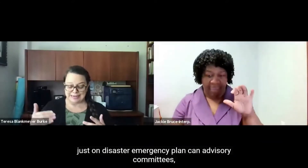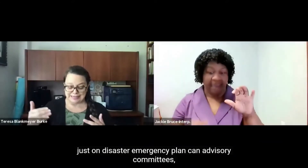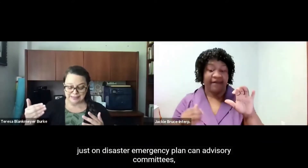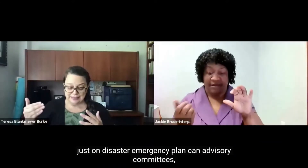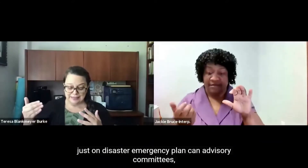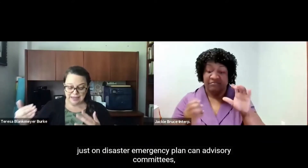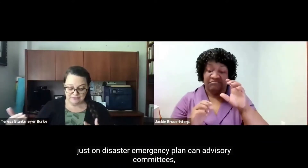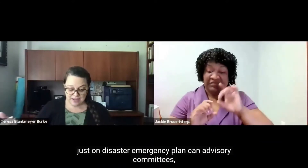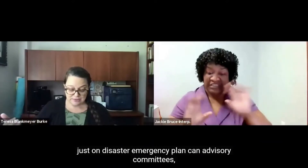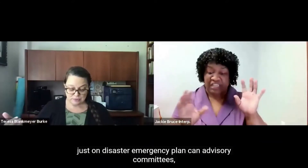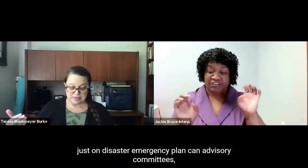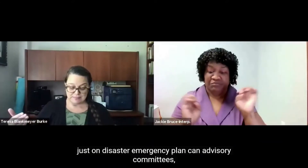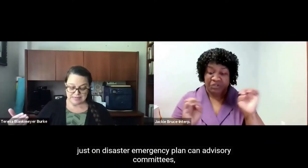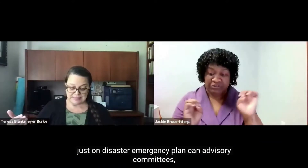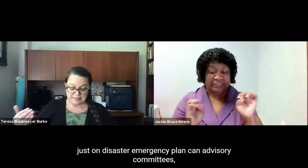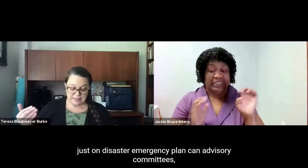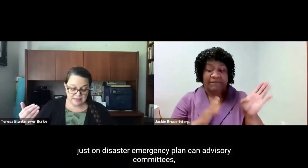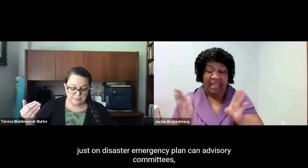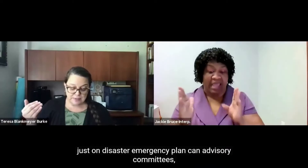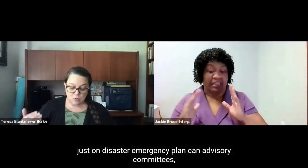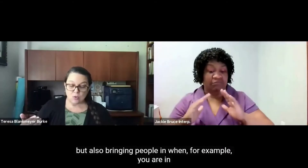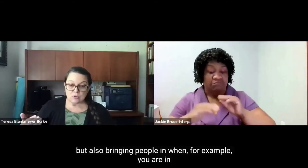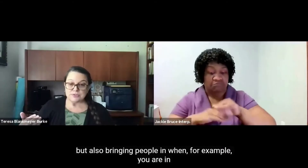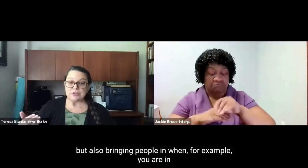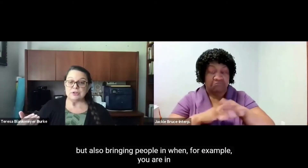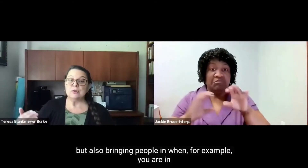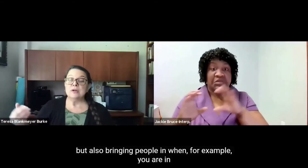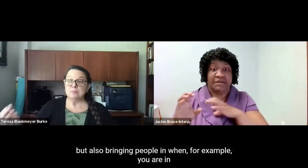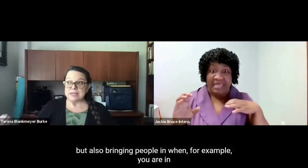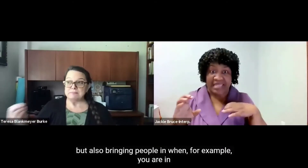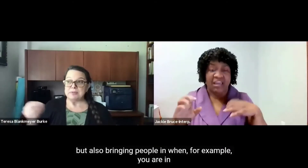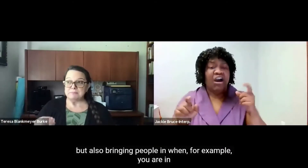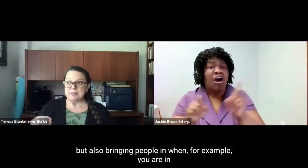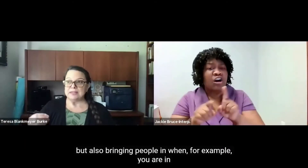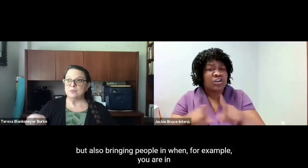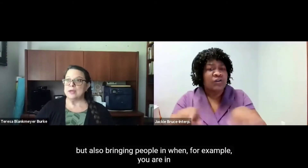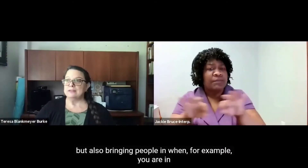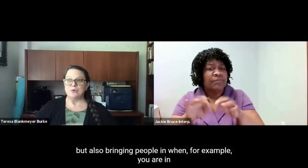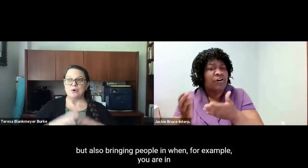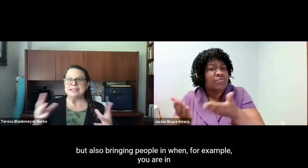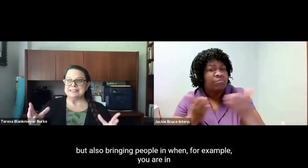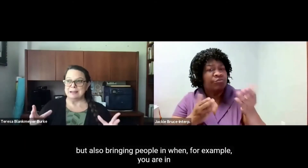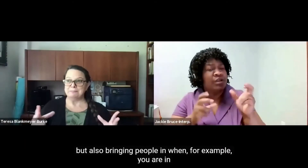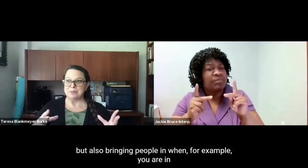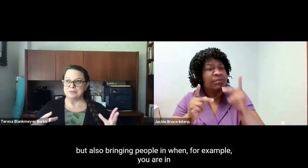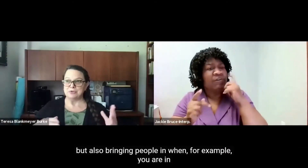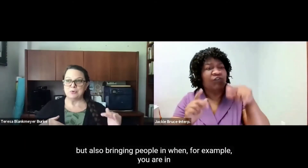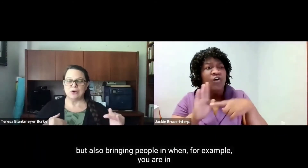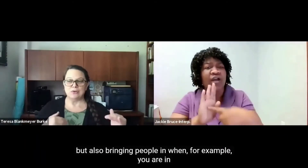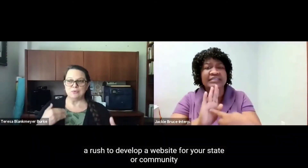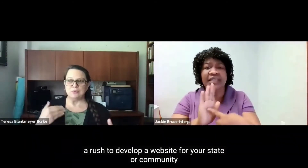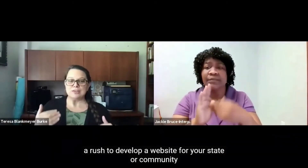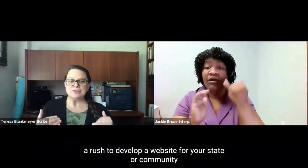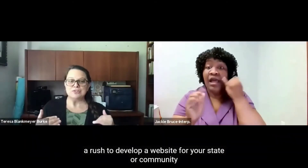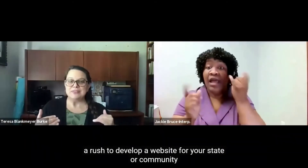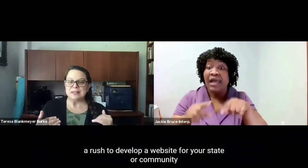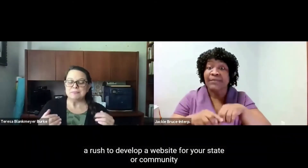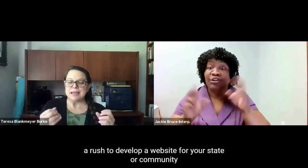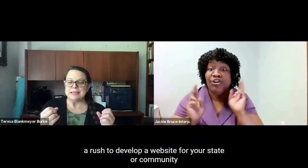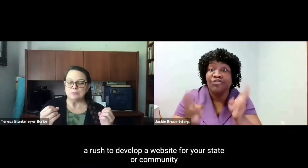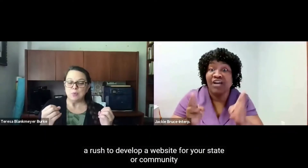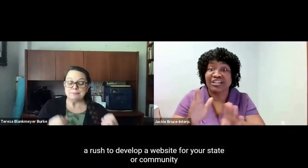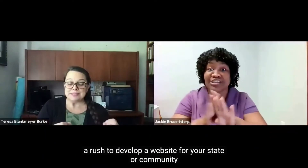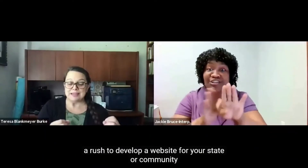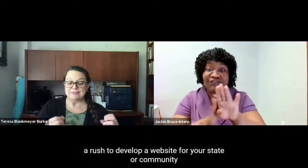emergency planning advisory committees, but also bringing people in when, for example, you are in a rush to